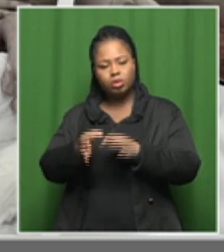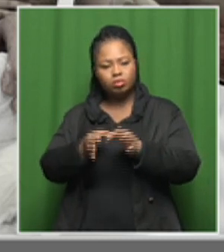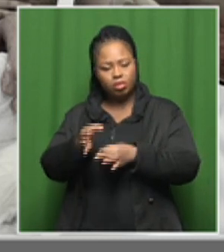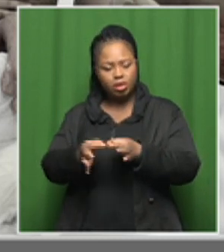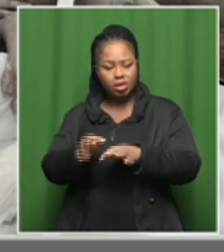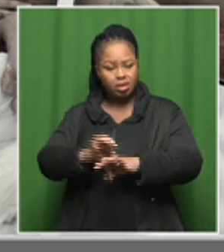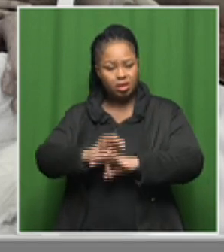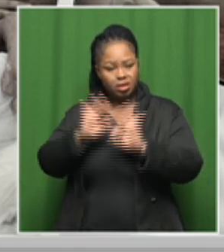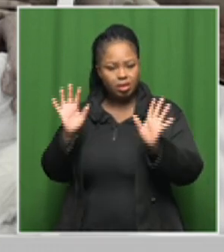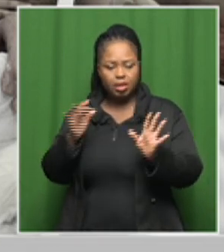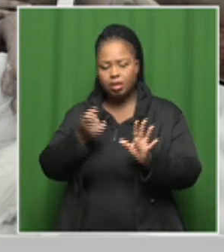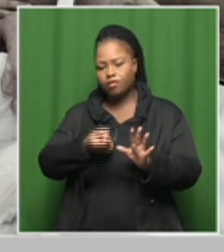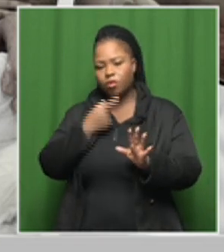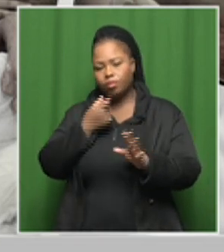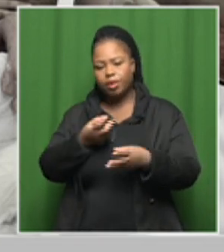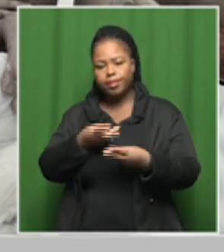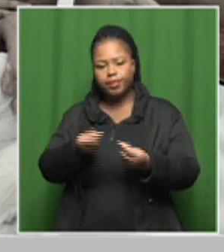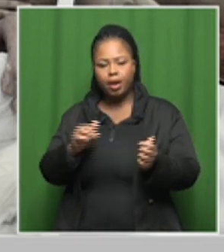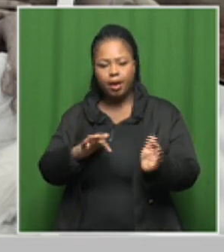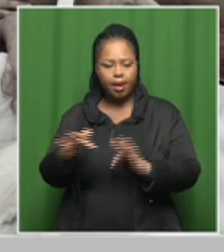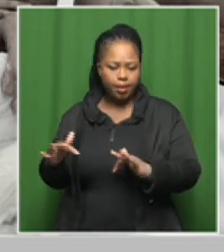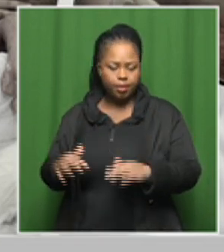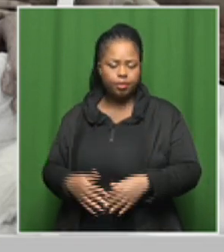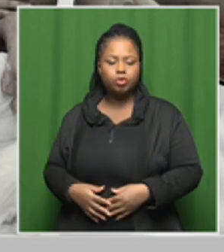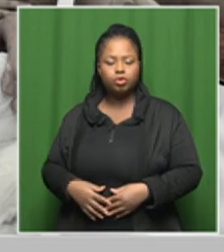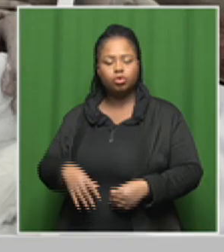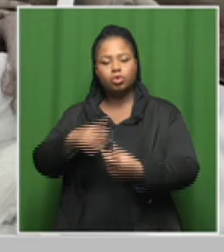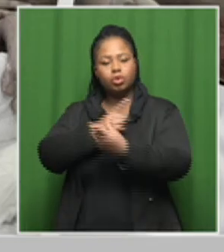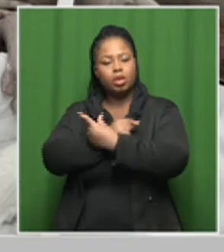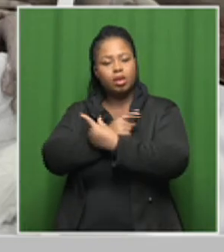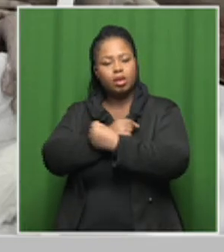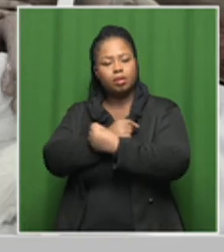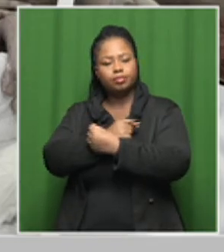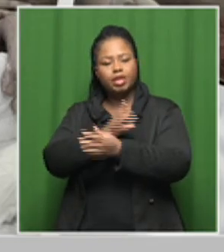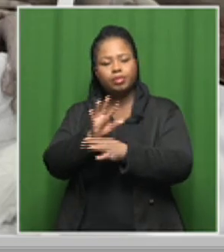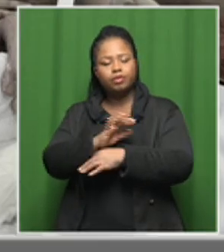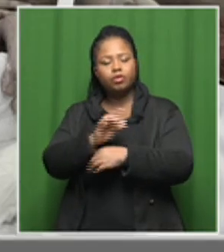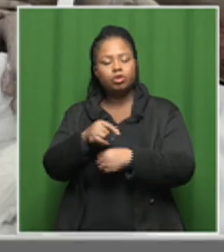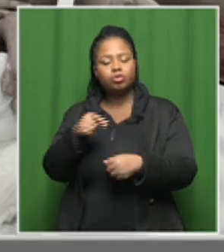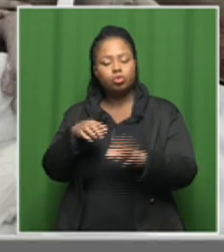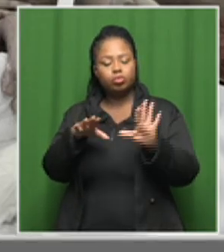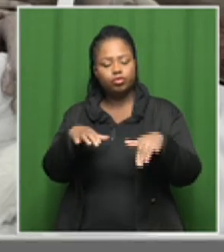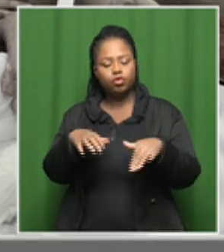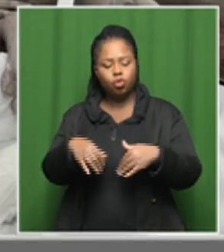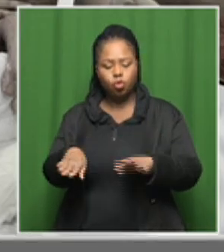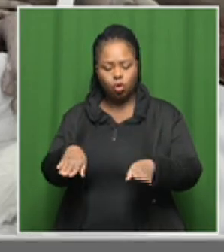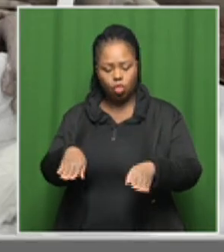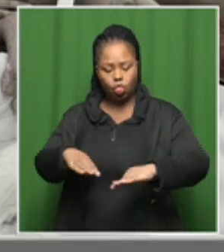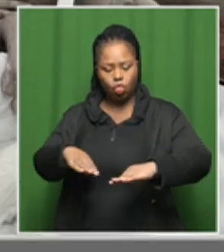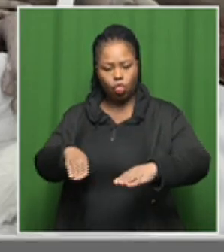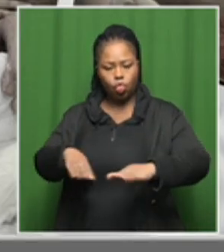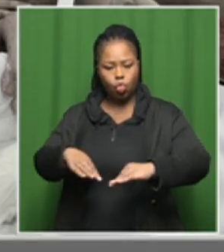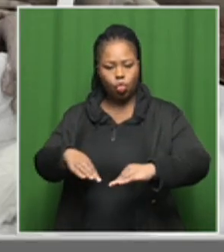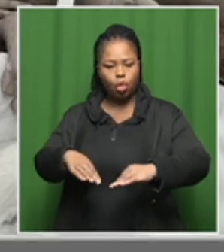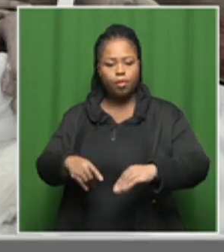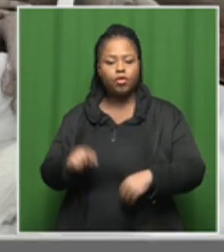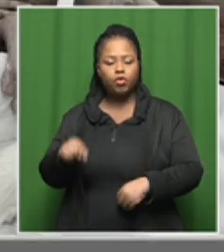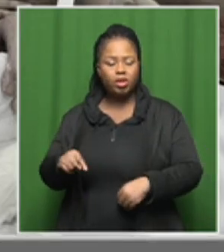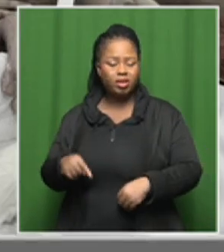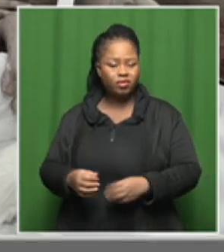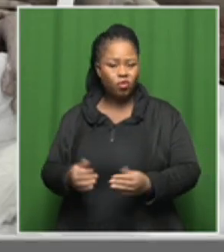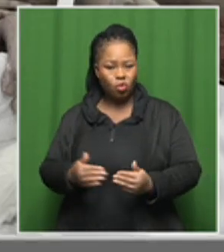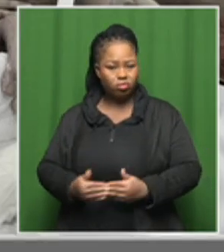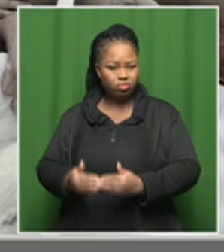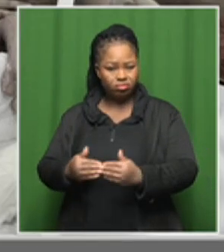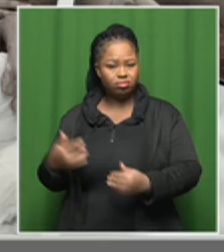when we first started our clubfoot care support program in 2013, and then really started establishing it around 2015, so 10